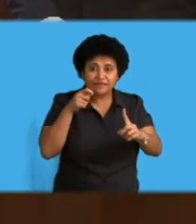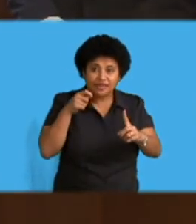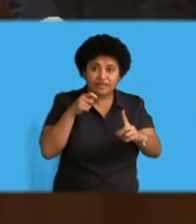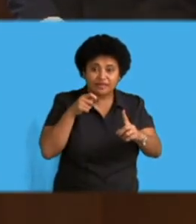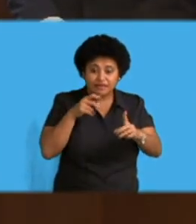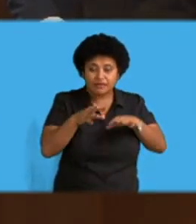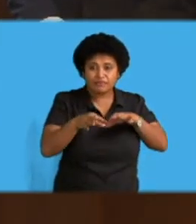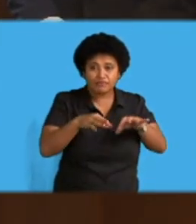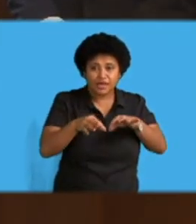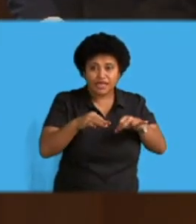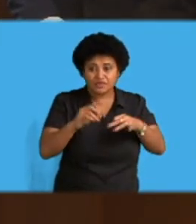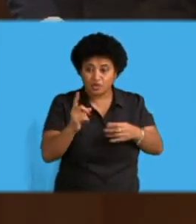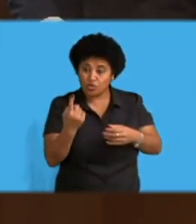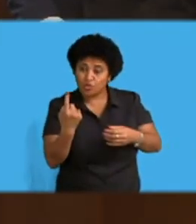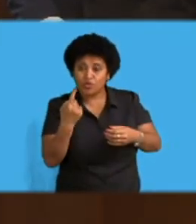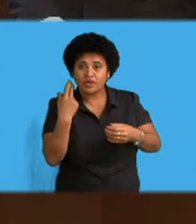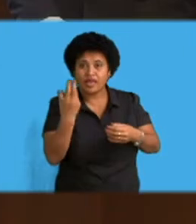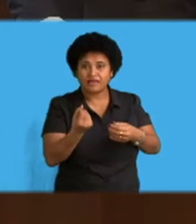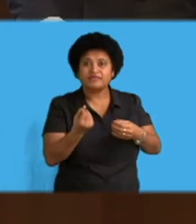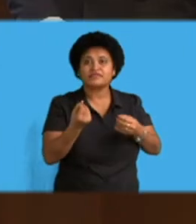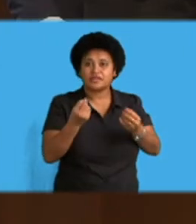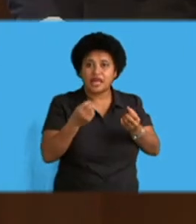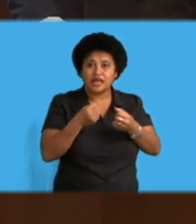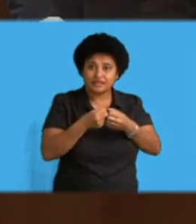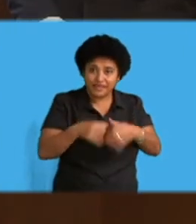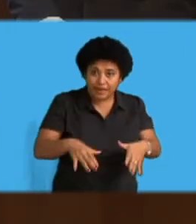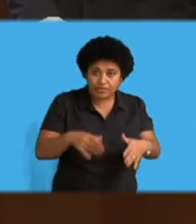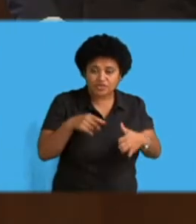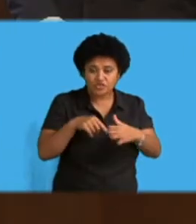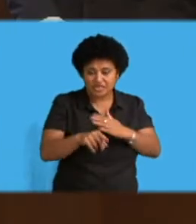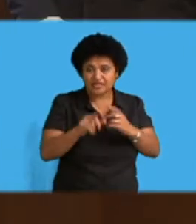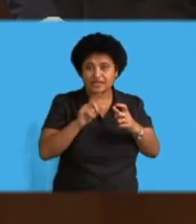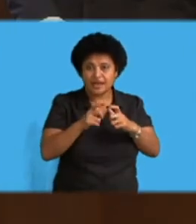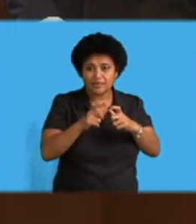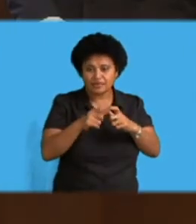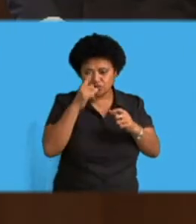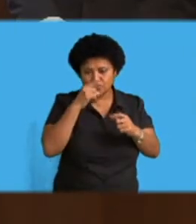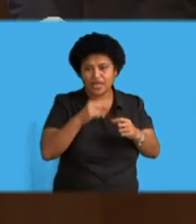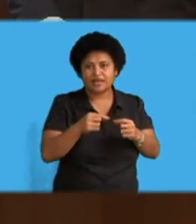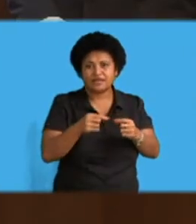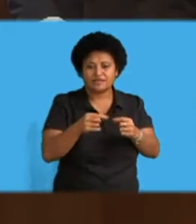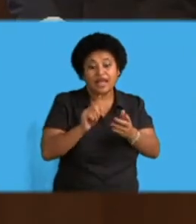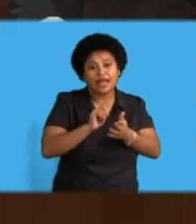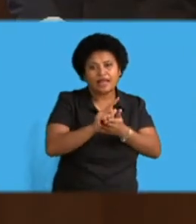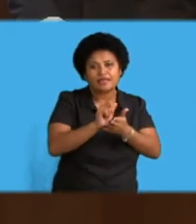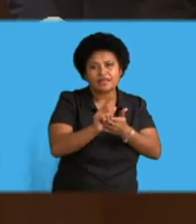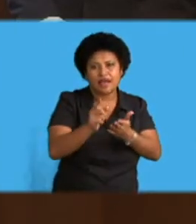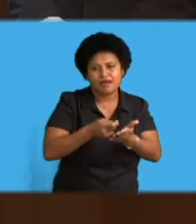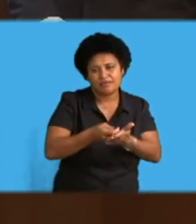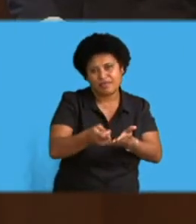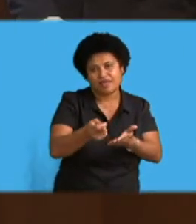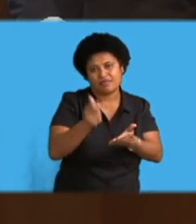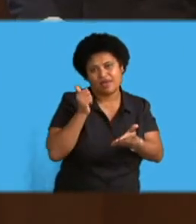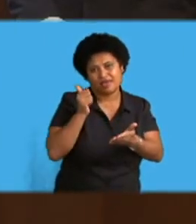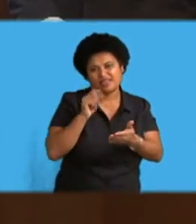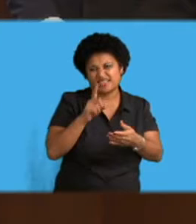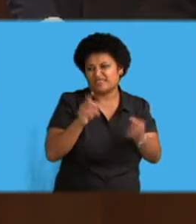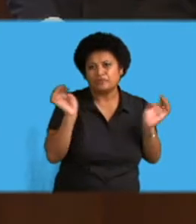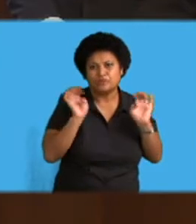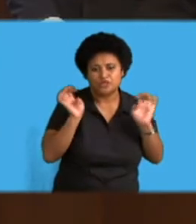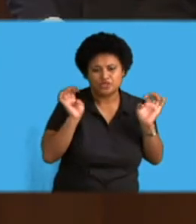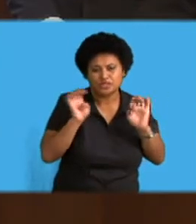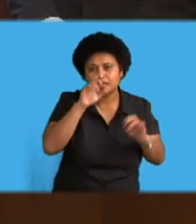impacted upon by a climatic event, they know they have the ability to defer payments if they cannot meet those payments, as has happened in